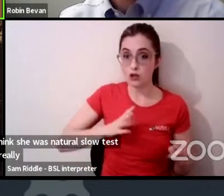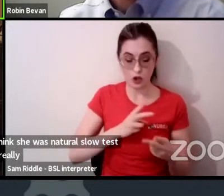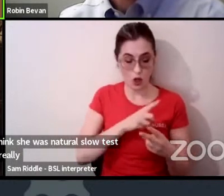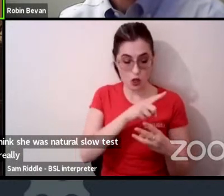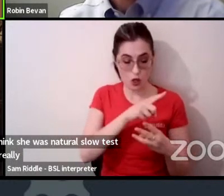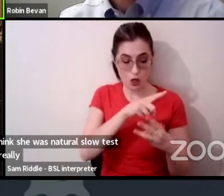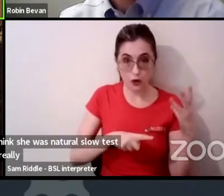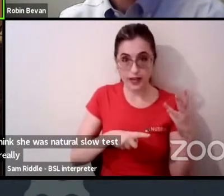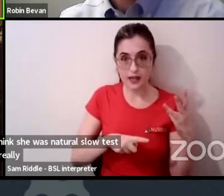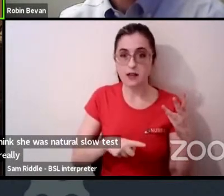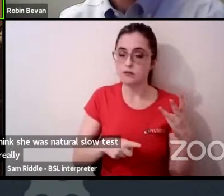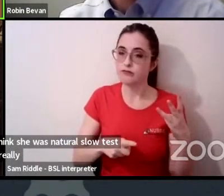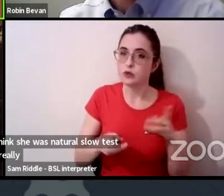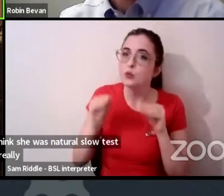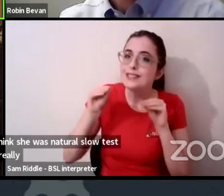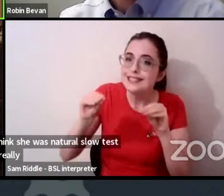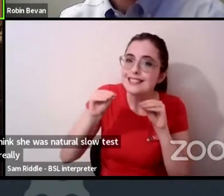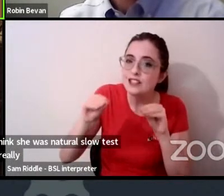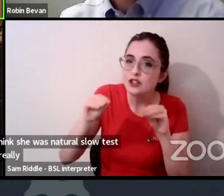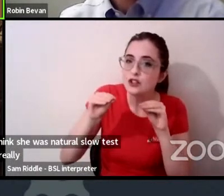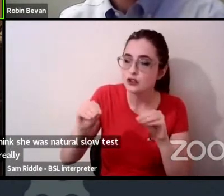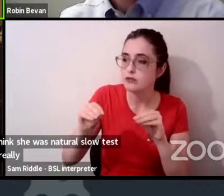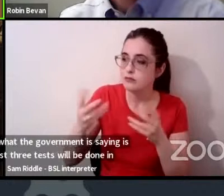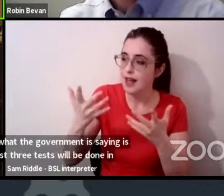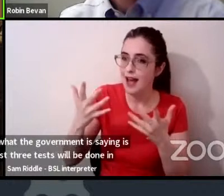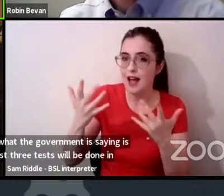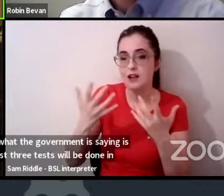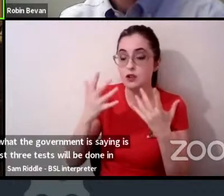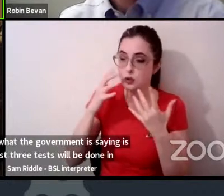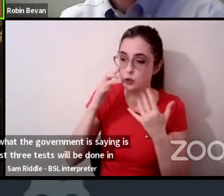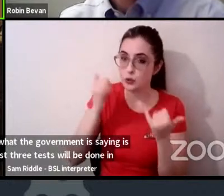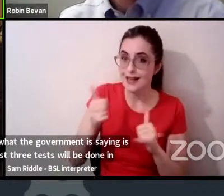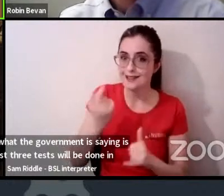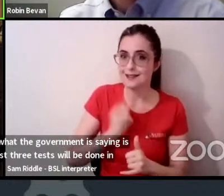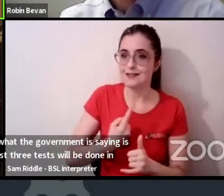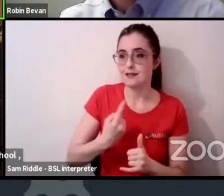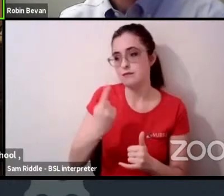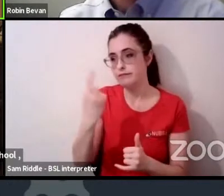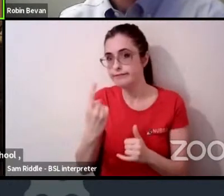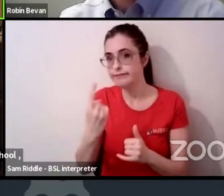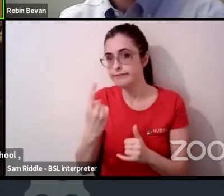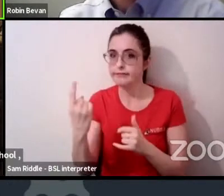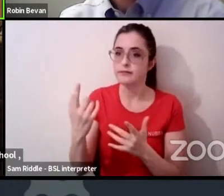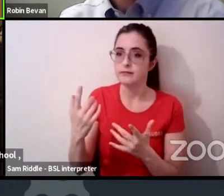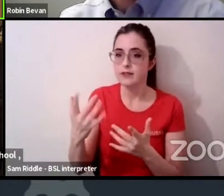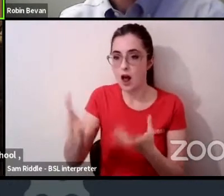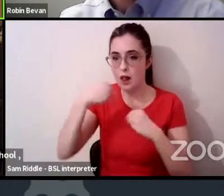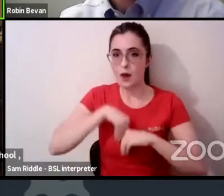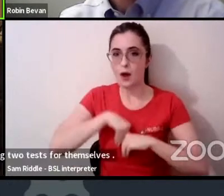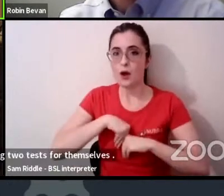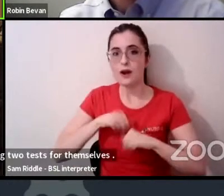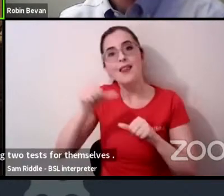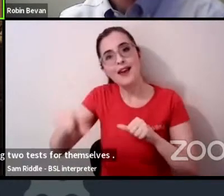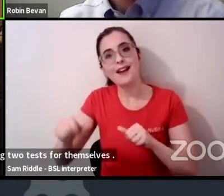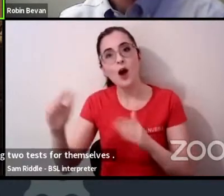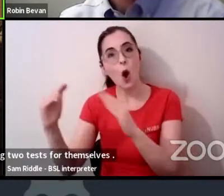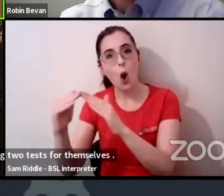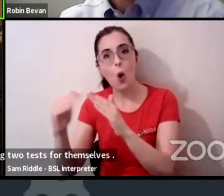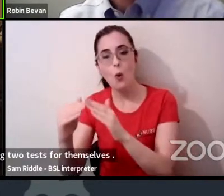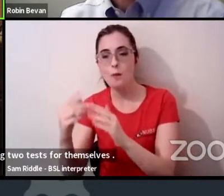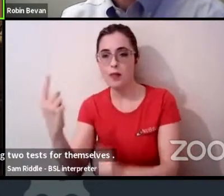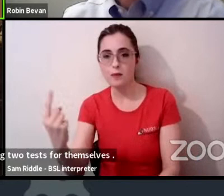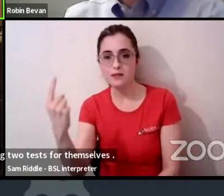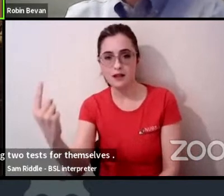done so pupils learn how to do lateral flow tests properly and then carry on doing them at home. And in primary schools, parents will be given lateral